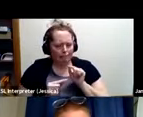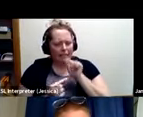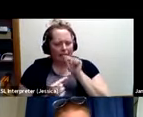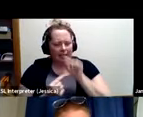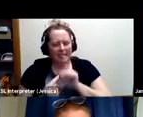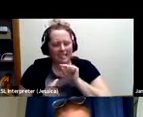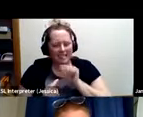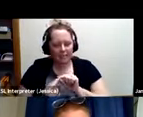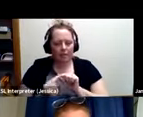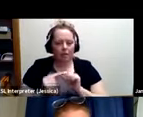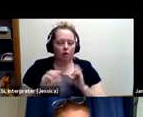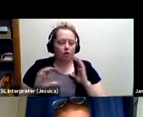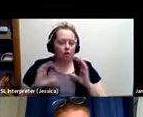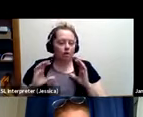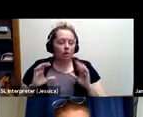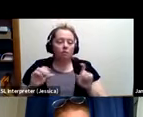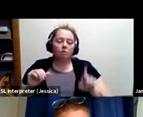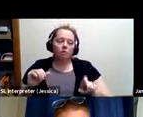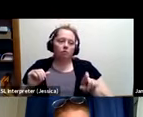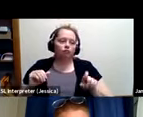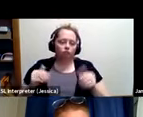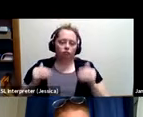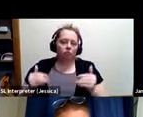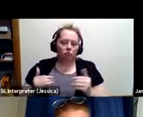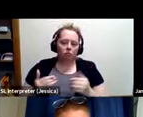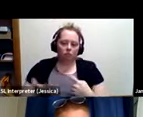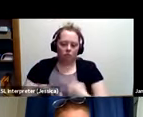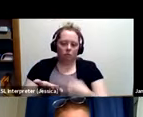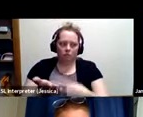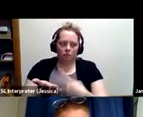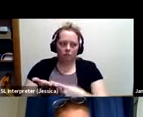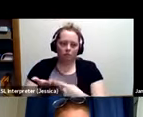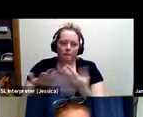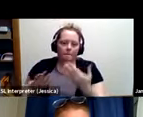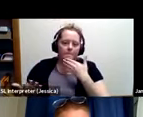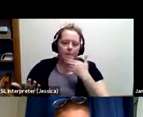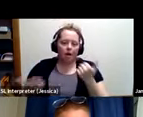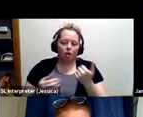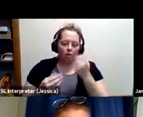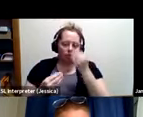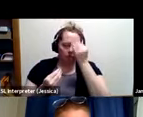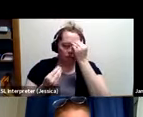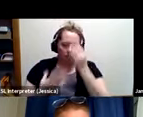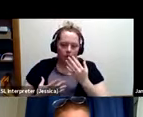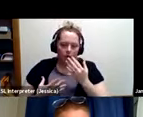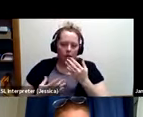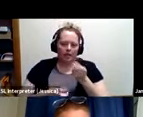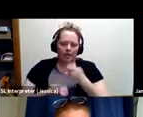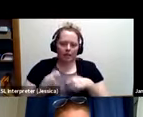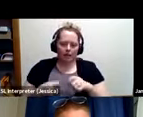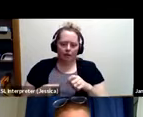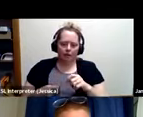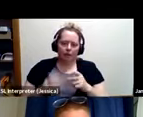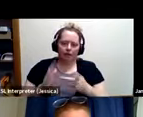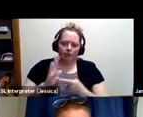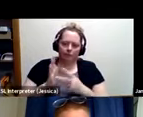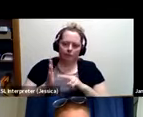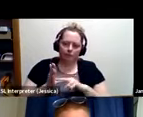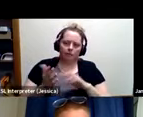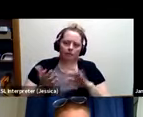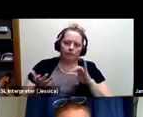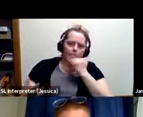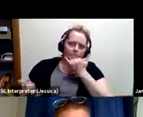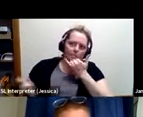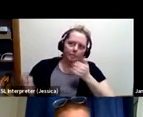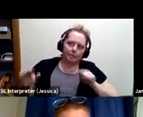it's just always better to be informed and always better to have the conversation rather than unintentionally cause harm. And so I think